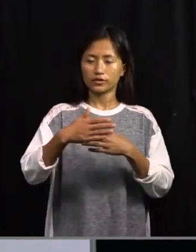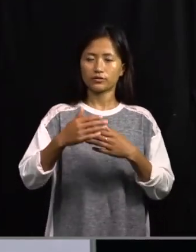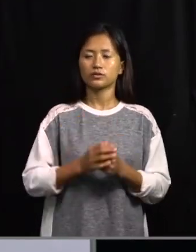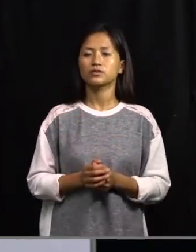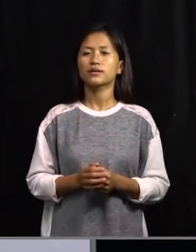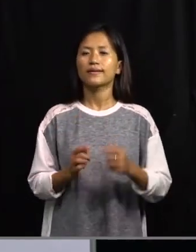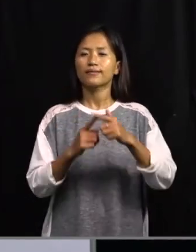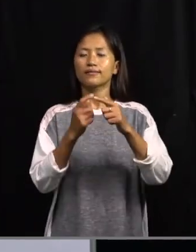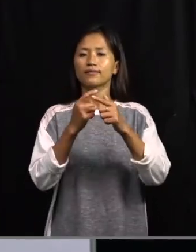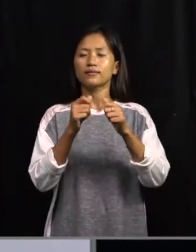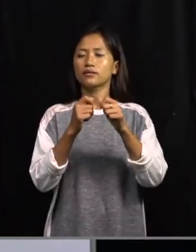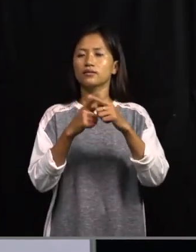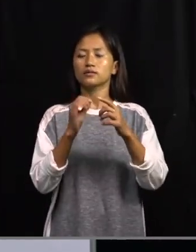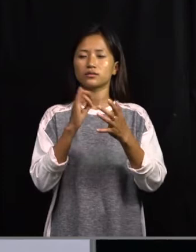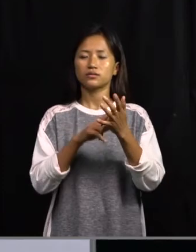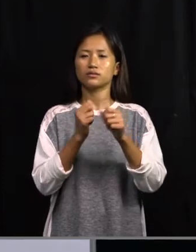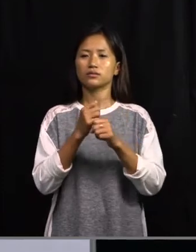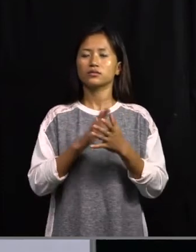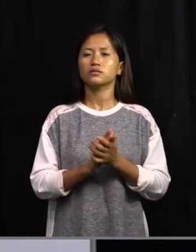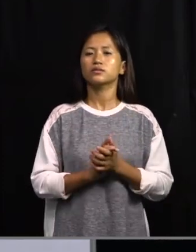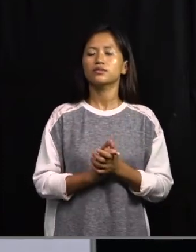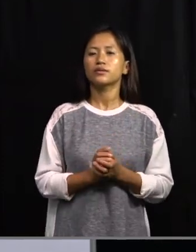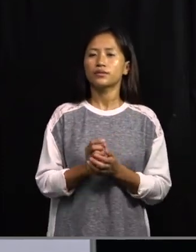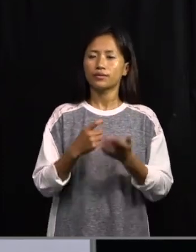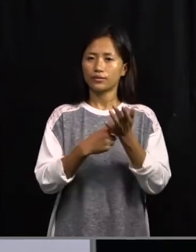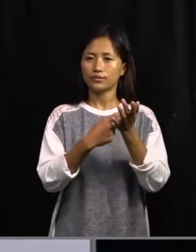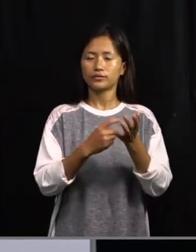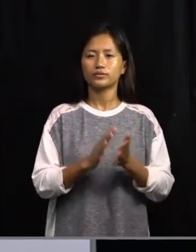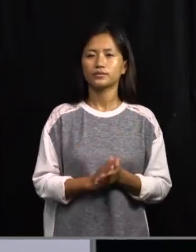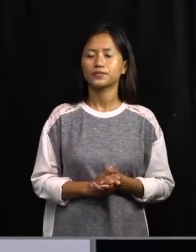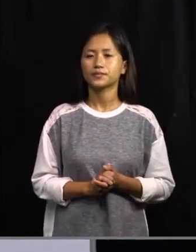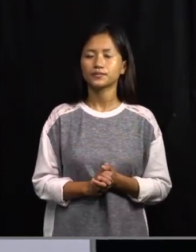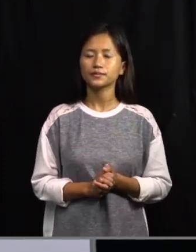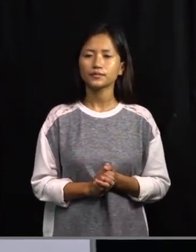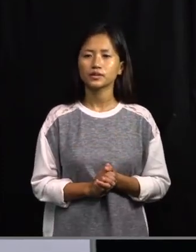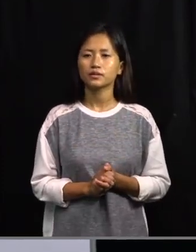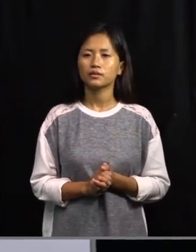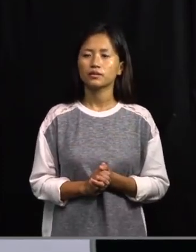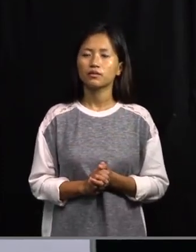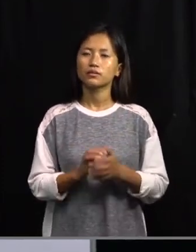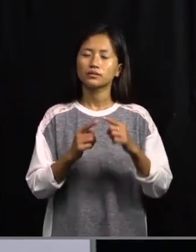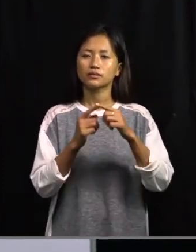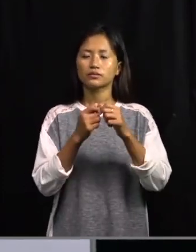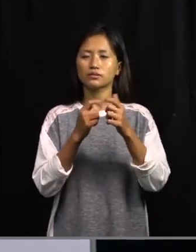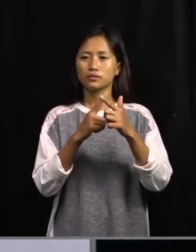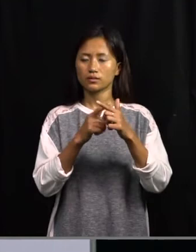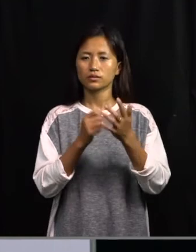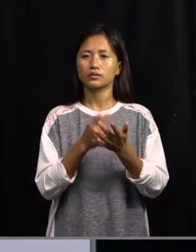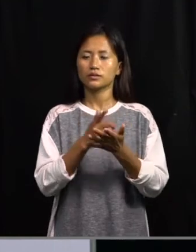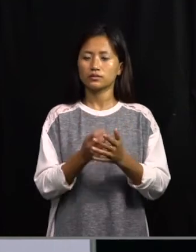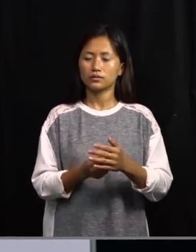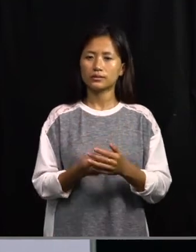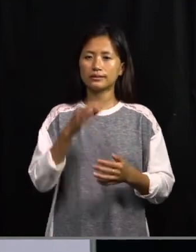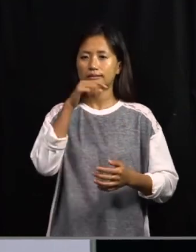people, that is simply called tax revenue. Simple as that. Or not, by taxing on the income